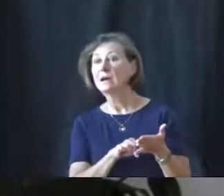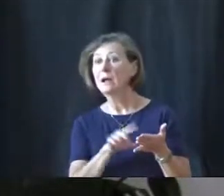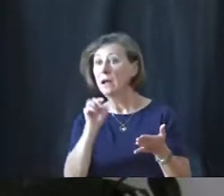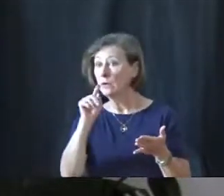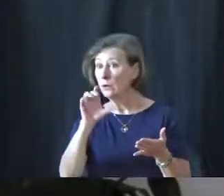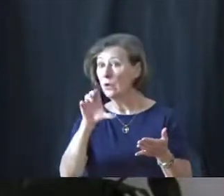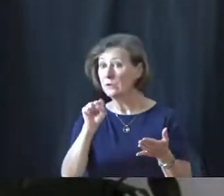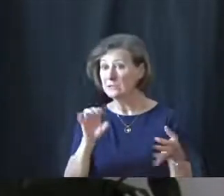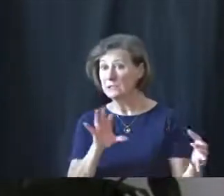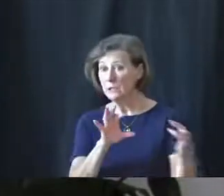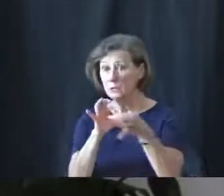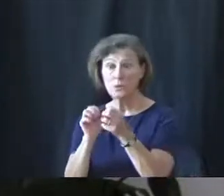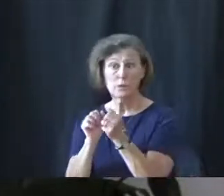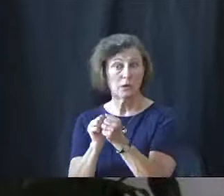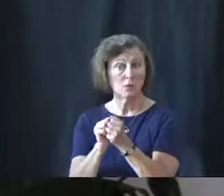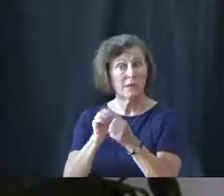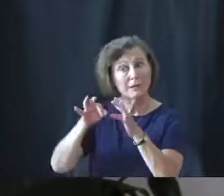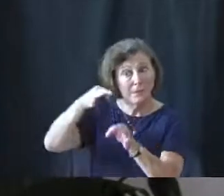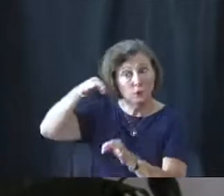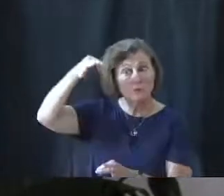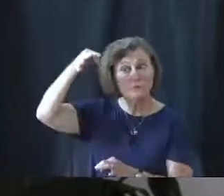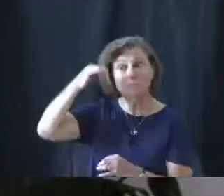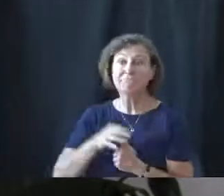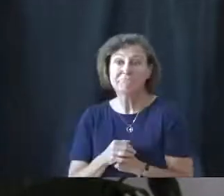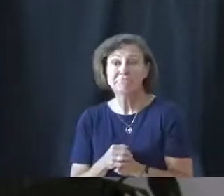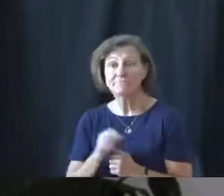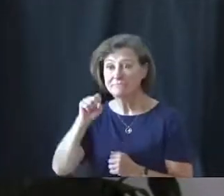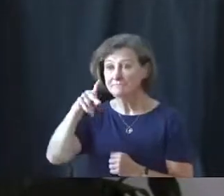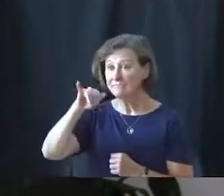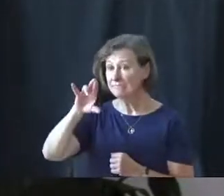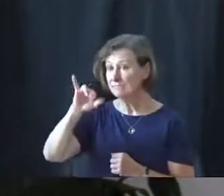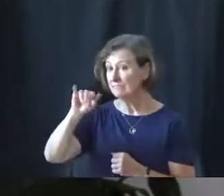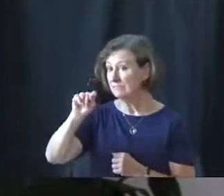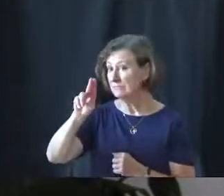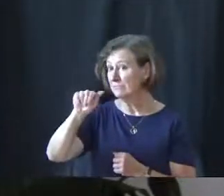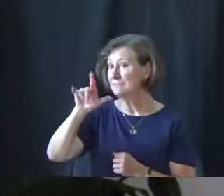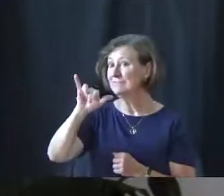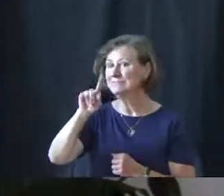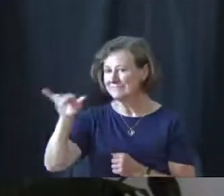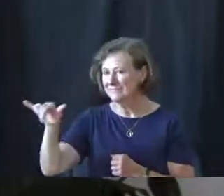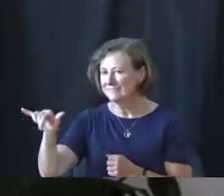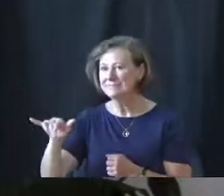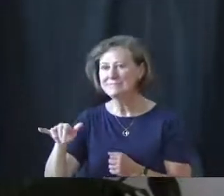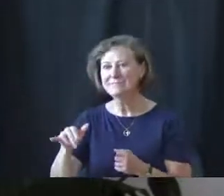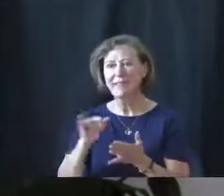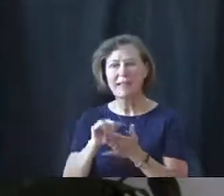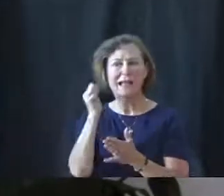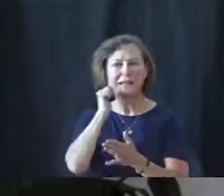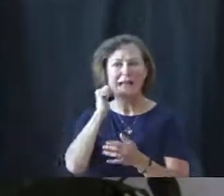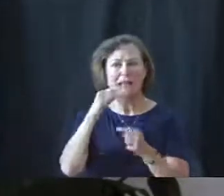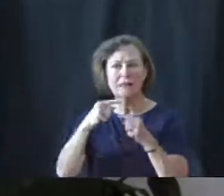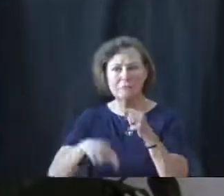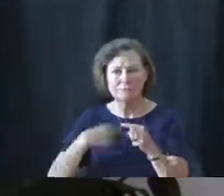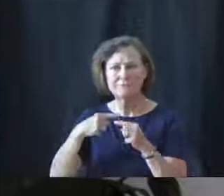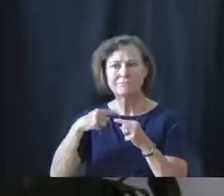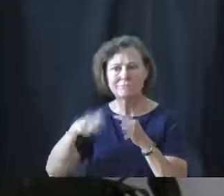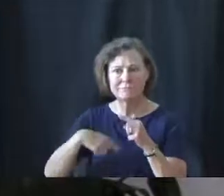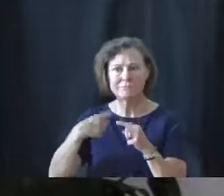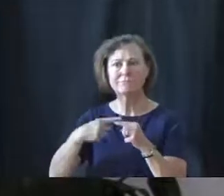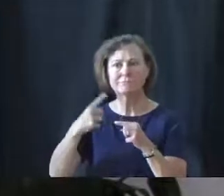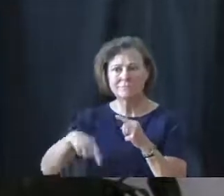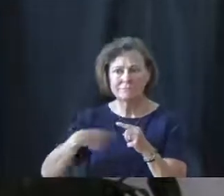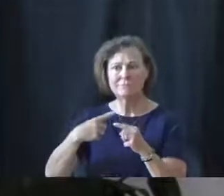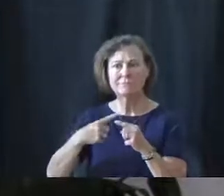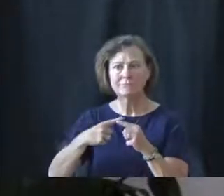been associated with spirituality, in part because of its daily cycle of life, death,